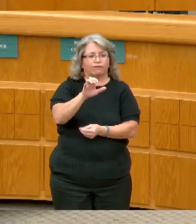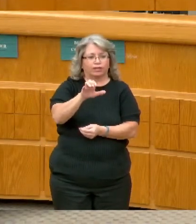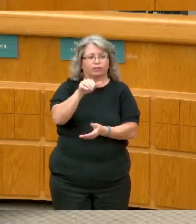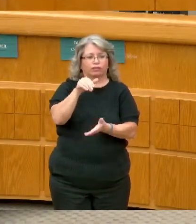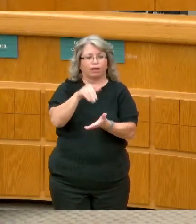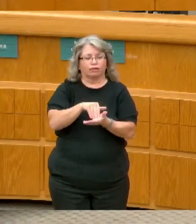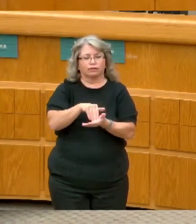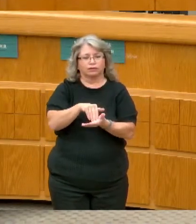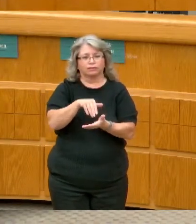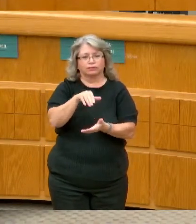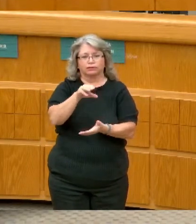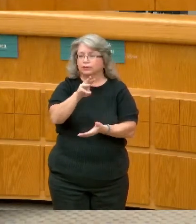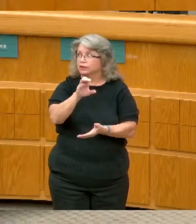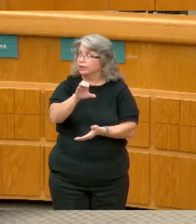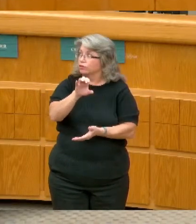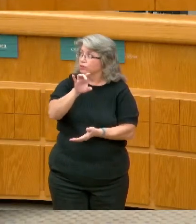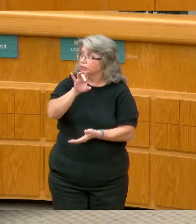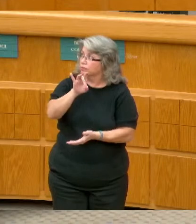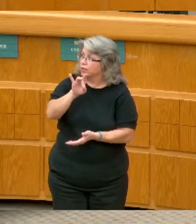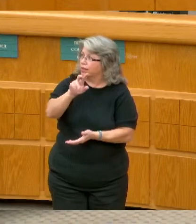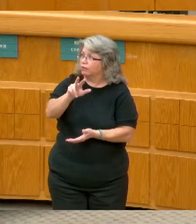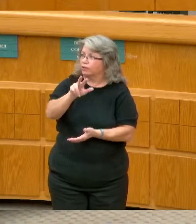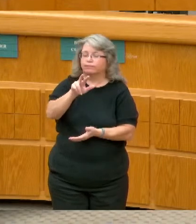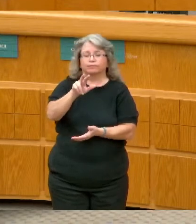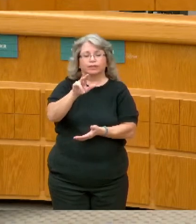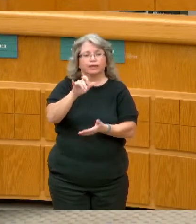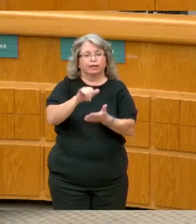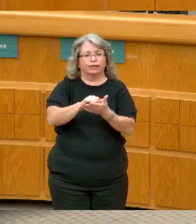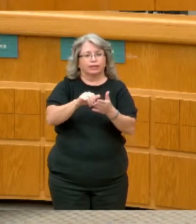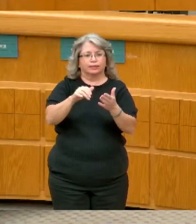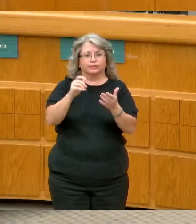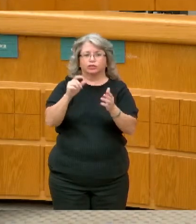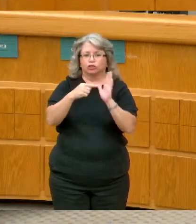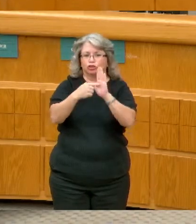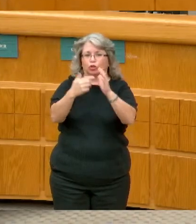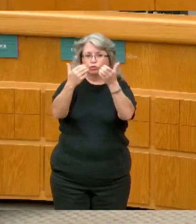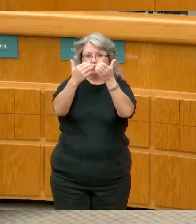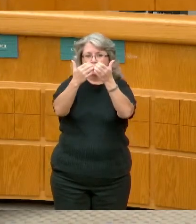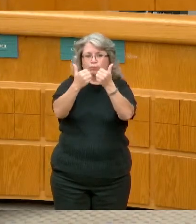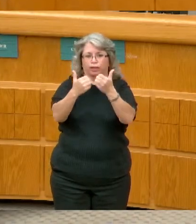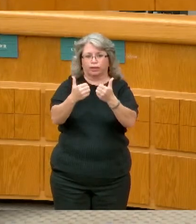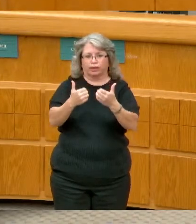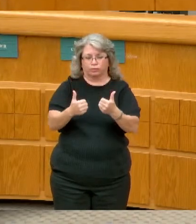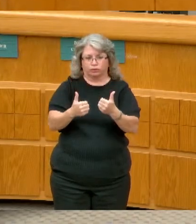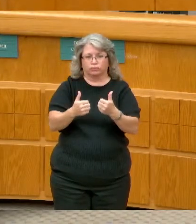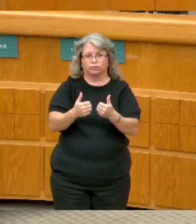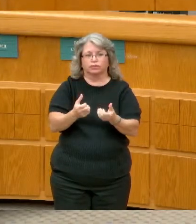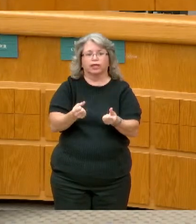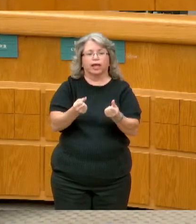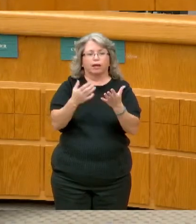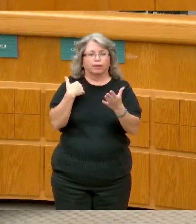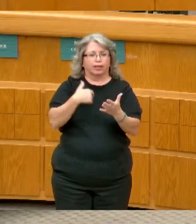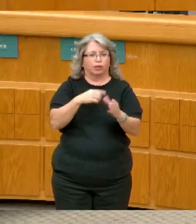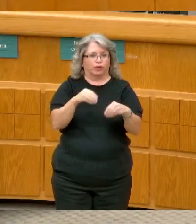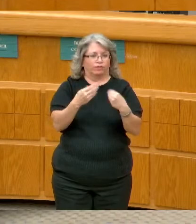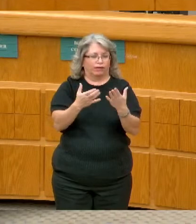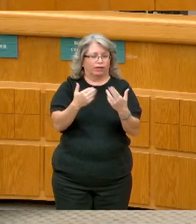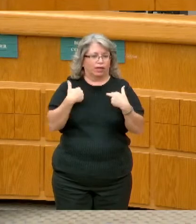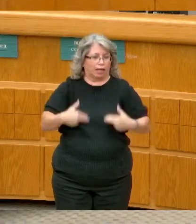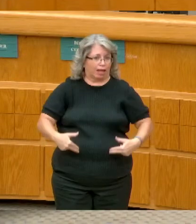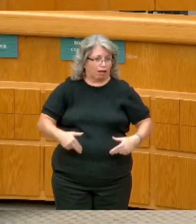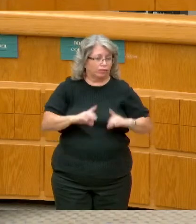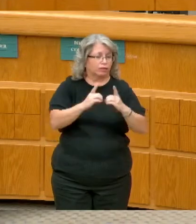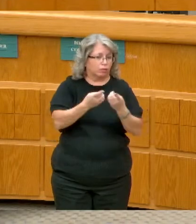81,183. And these are a breakdown of the vaccines that were given. The majority of what we've given at the health district has been Moderna, because that's